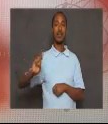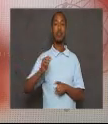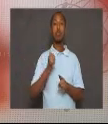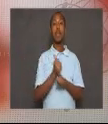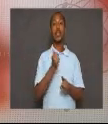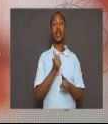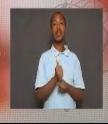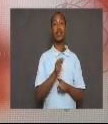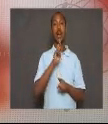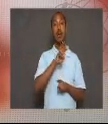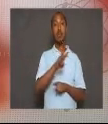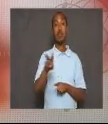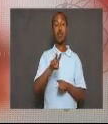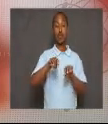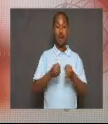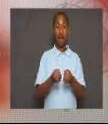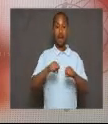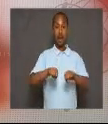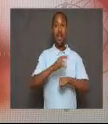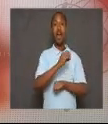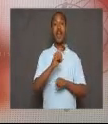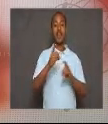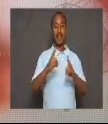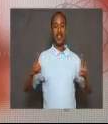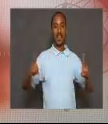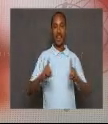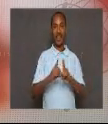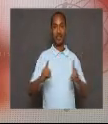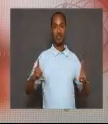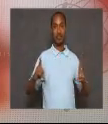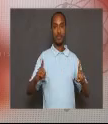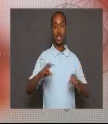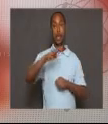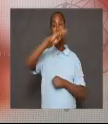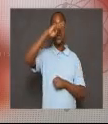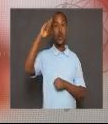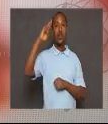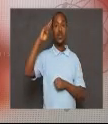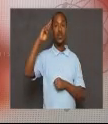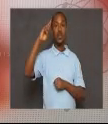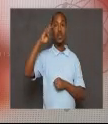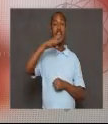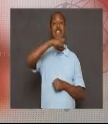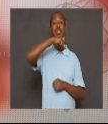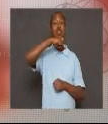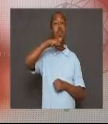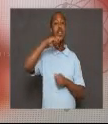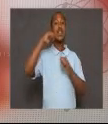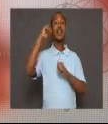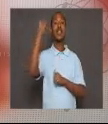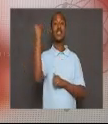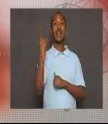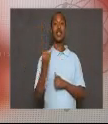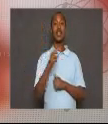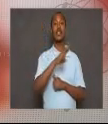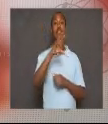Metals are both malleable and ductile because in a solid structure, their